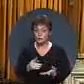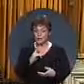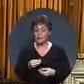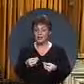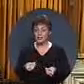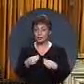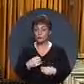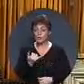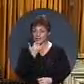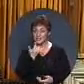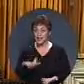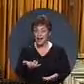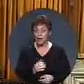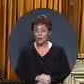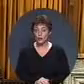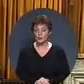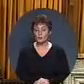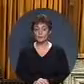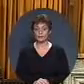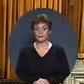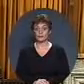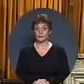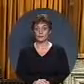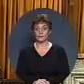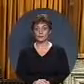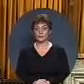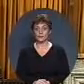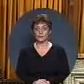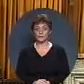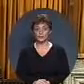the Parliamentary Secretary to the Prime Minister.